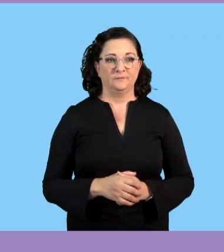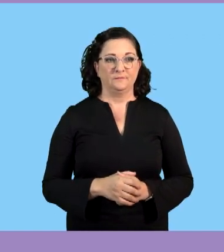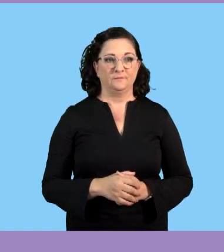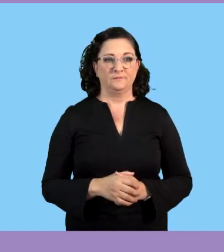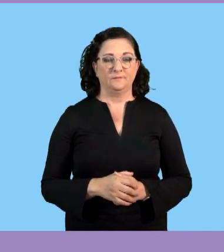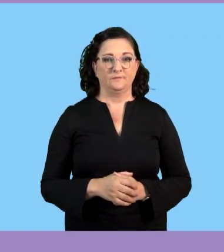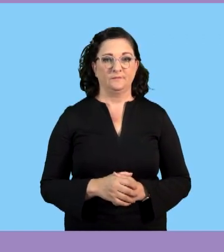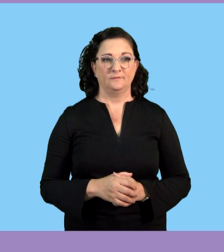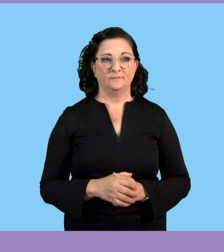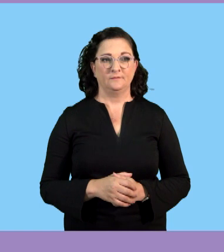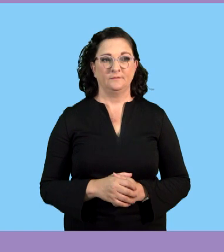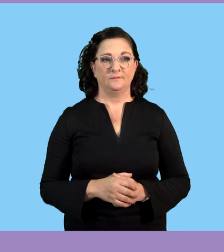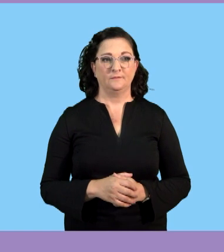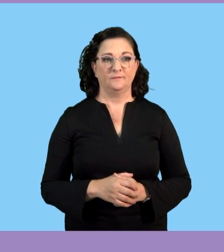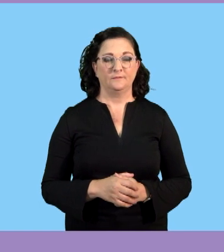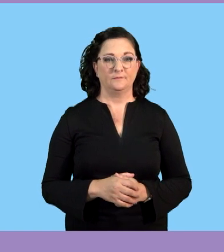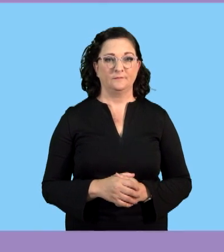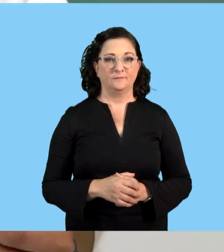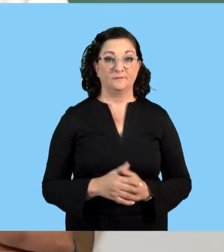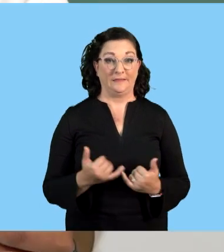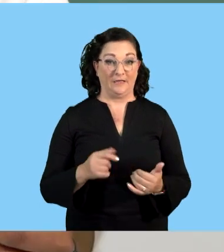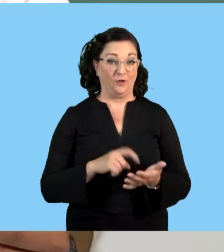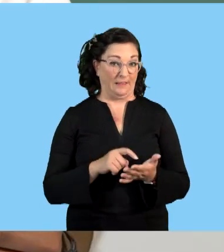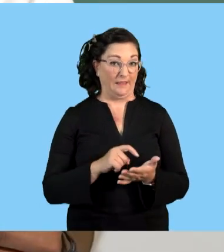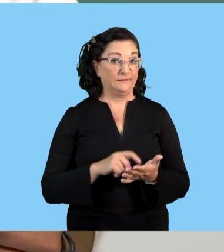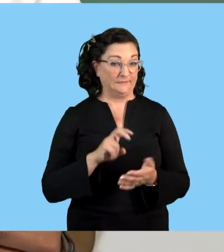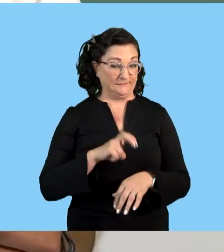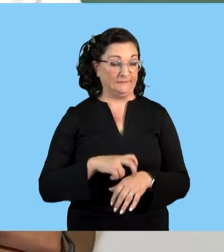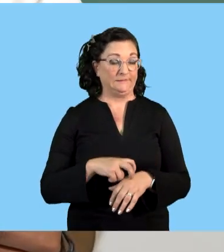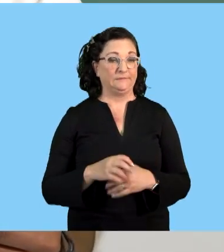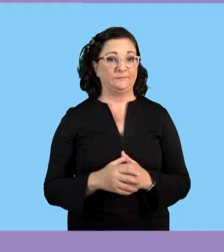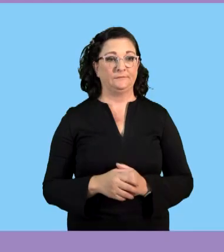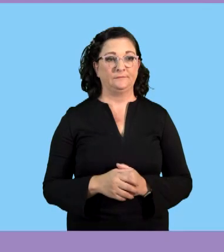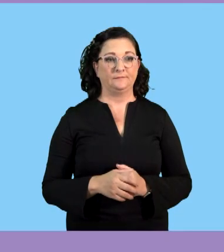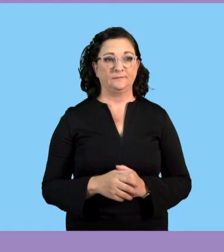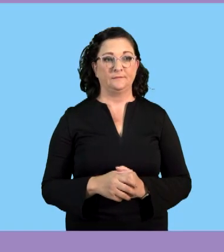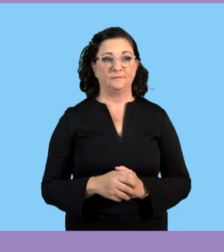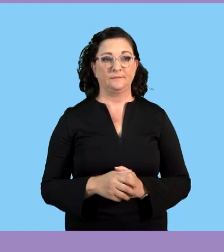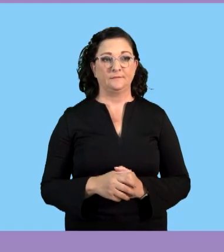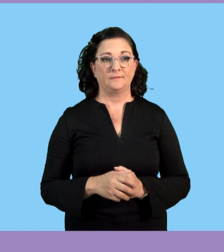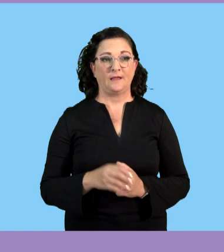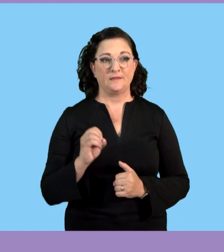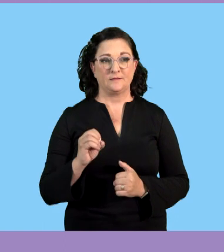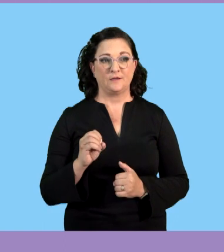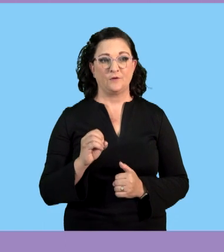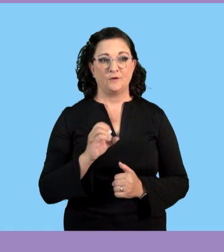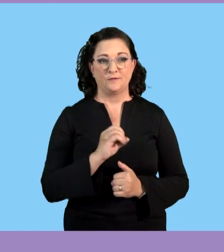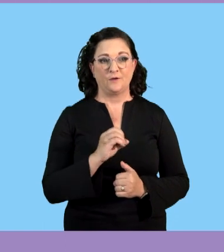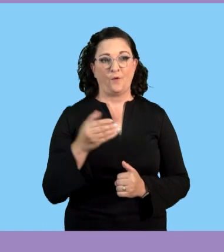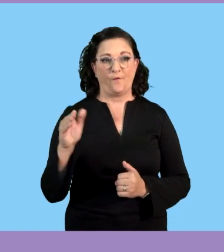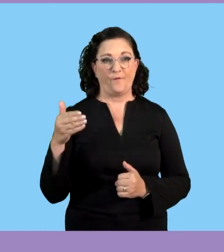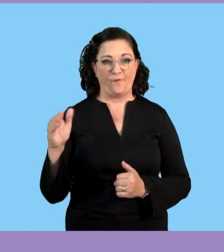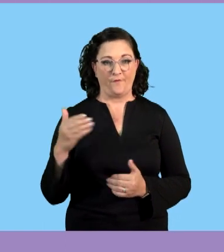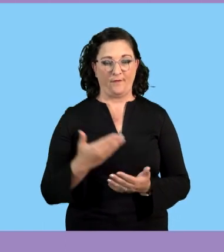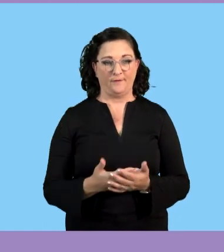Then this is going to need you to take out your calculator. So zeros, another